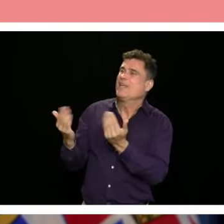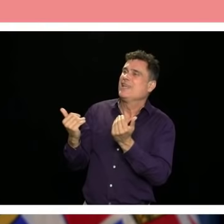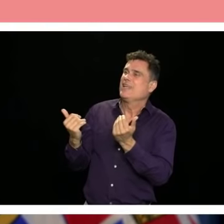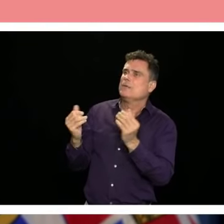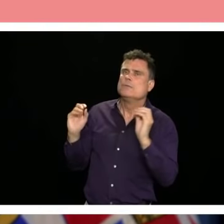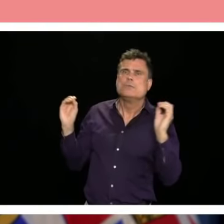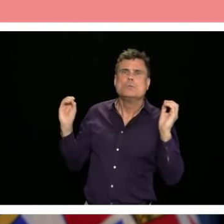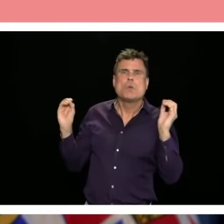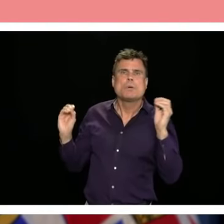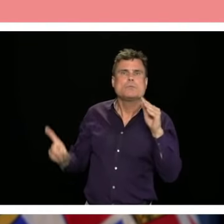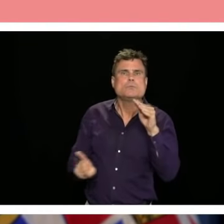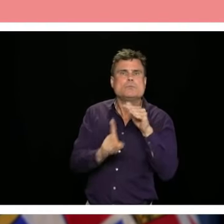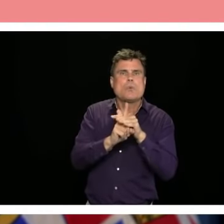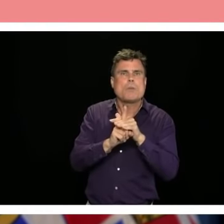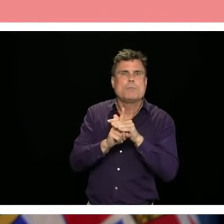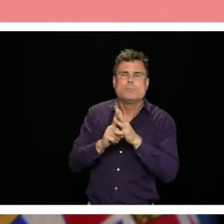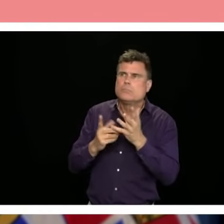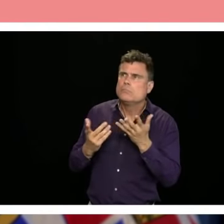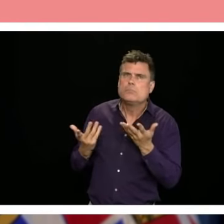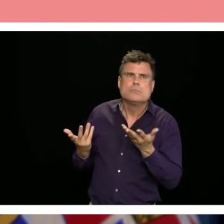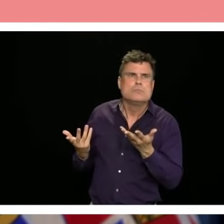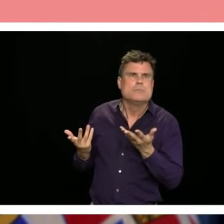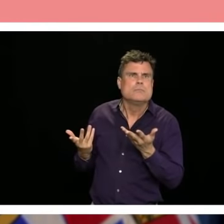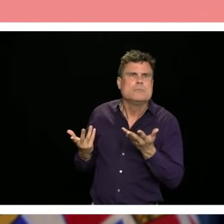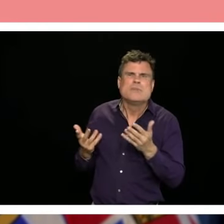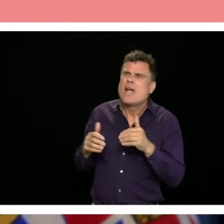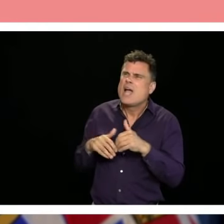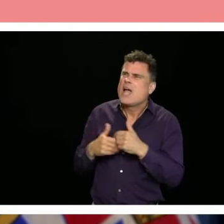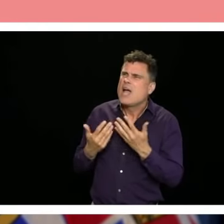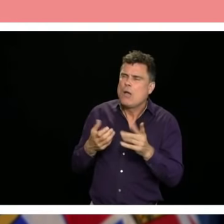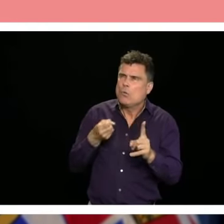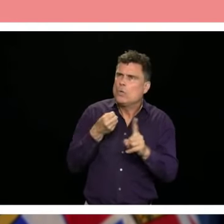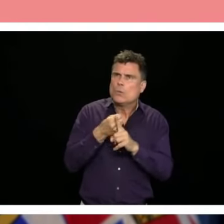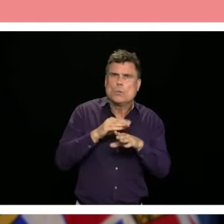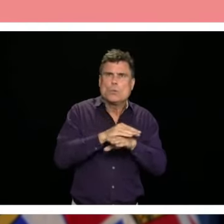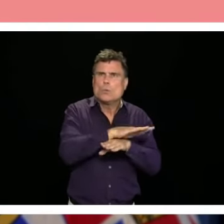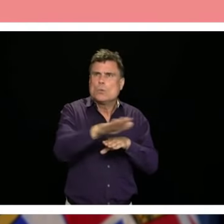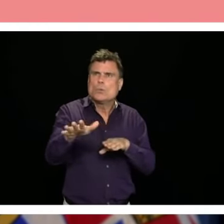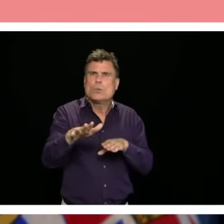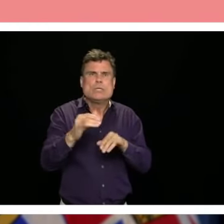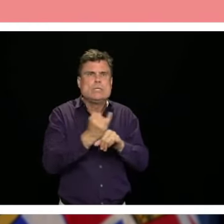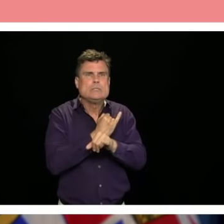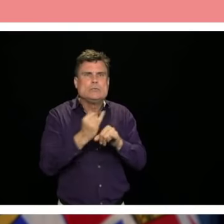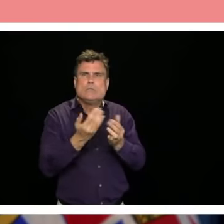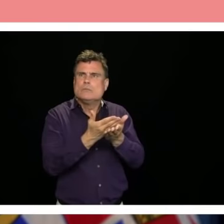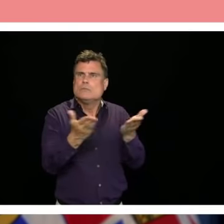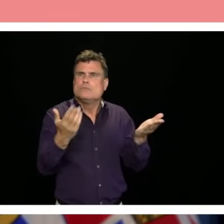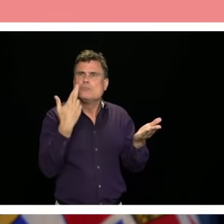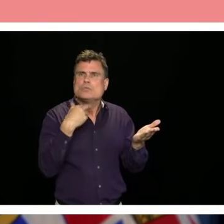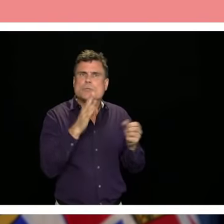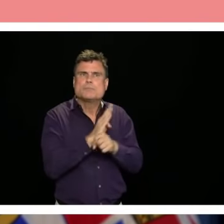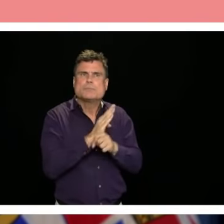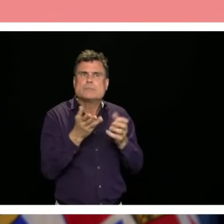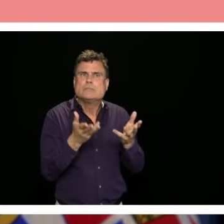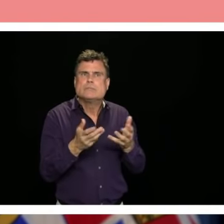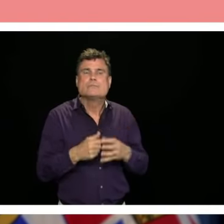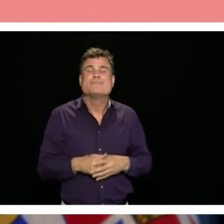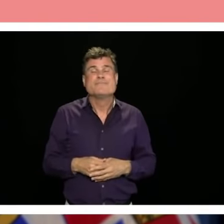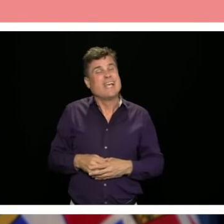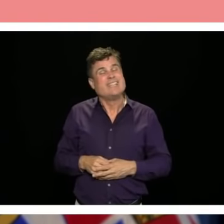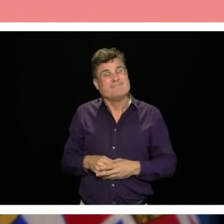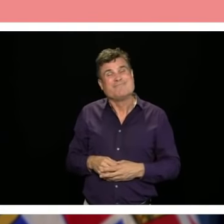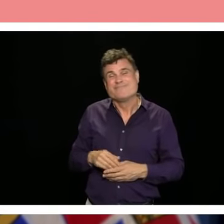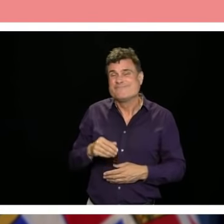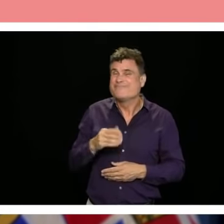now struggling to attract customers, and they're really wanting you to come out and make it clear that it's safe to dine out again. They'd like to see you